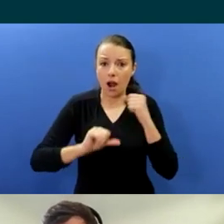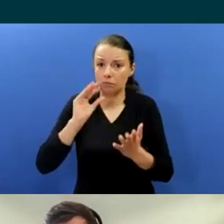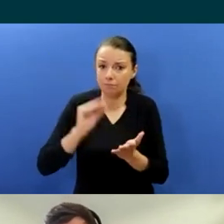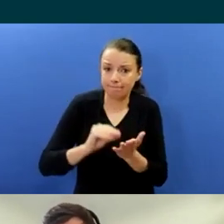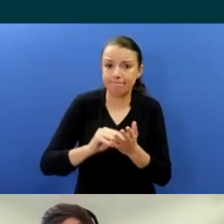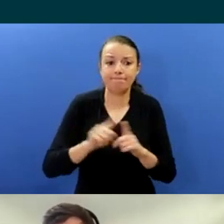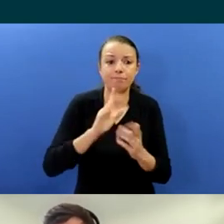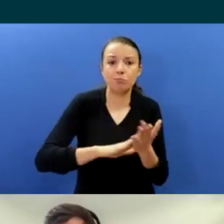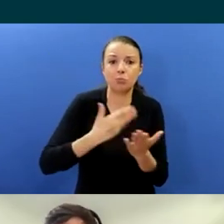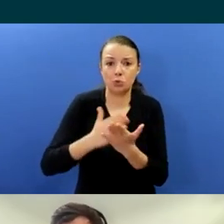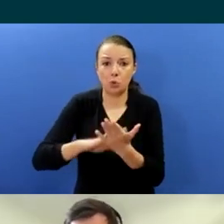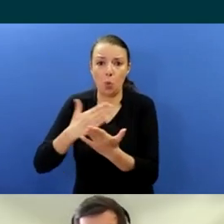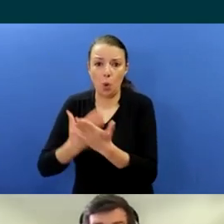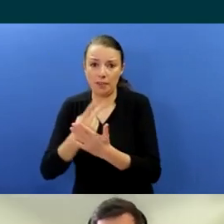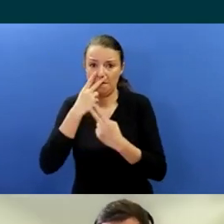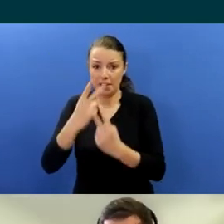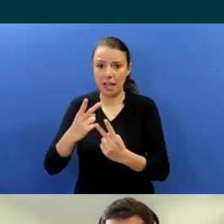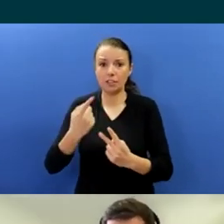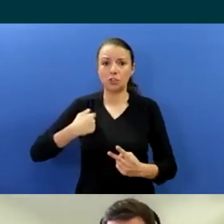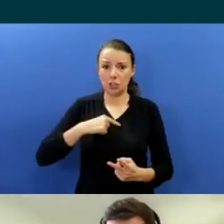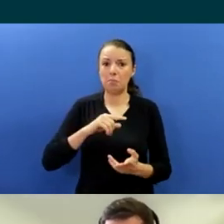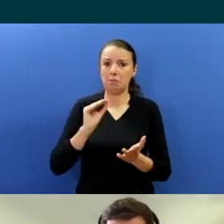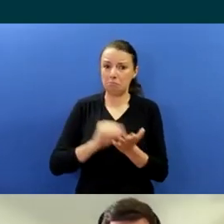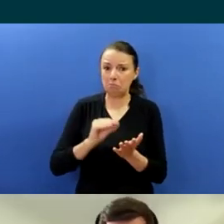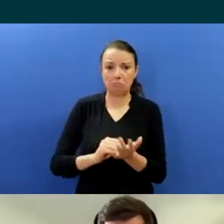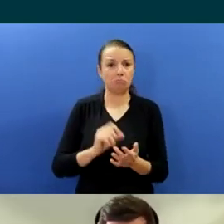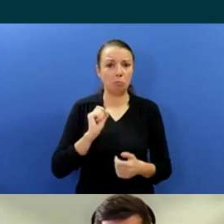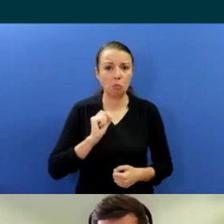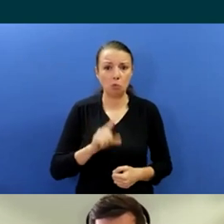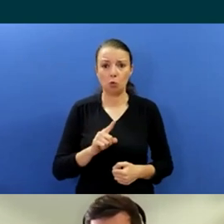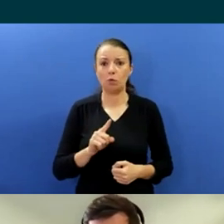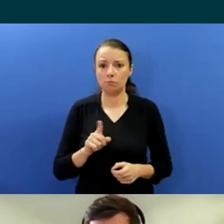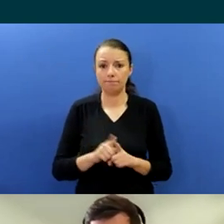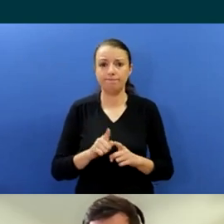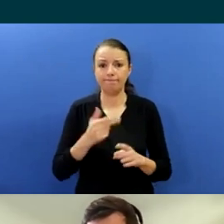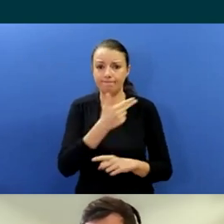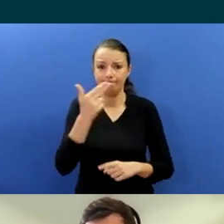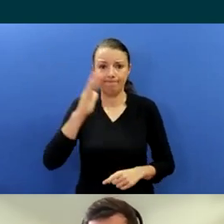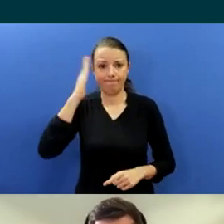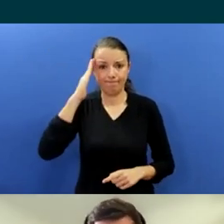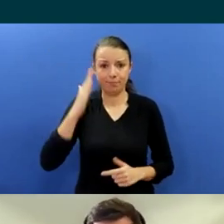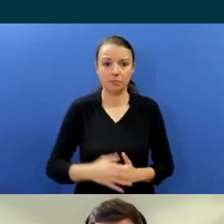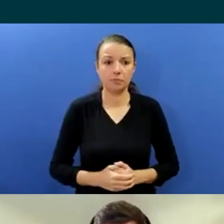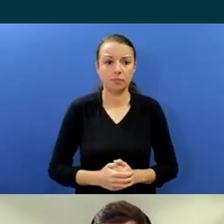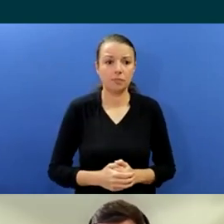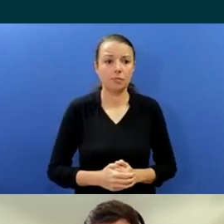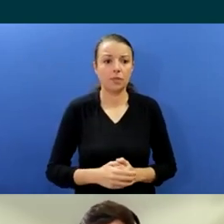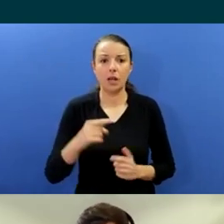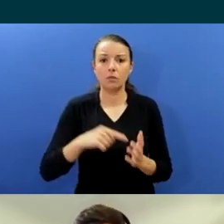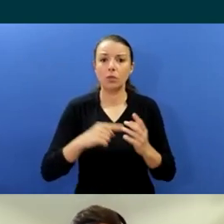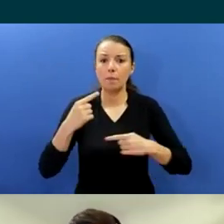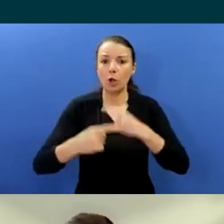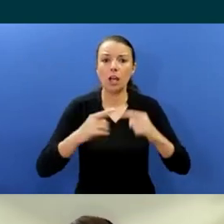These processes take place in almost all areas of the administration, not only in planning and construction,